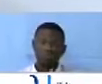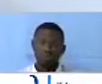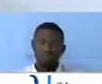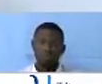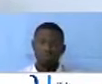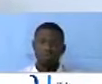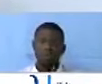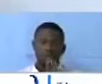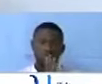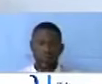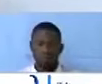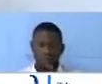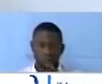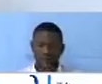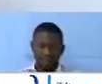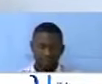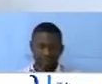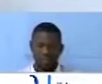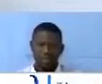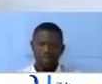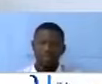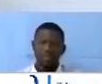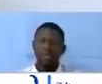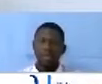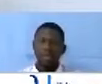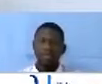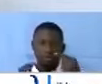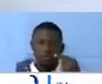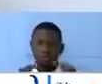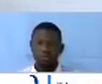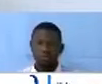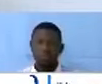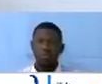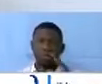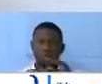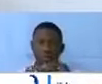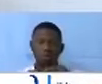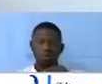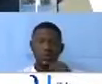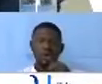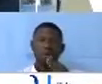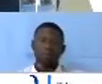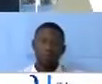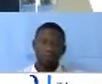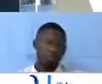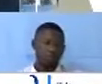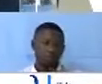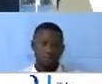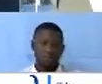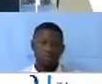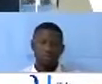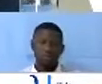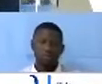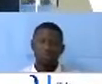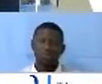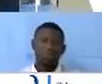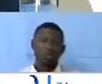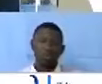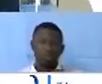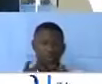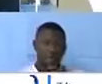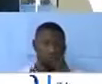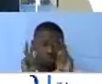were testimonies before these people. Amna ay kado yuñ fa fe yuñ fi fele mbala ni. Not on this particular subject. Du ci ben lu